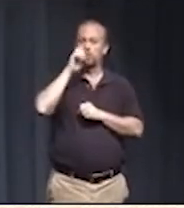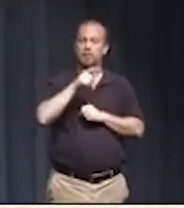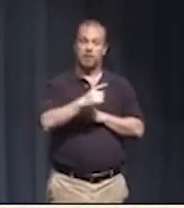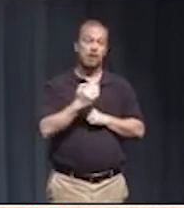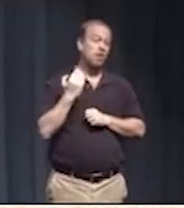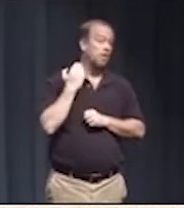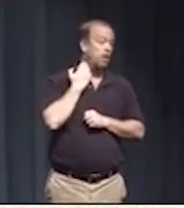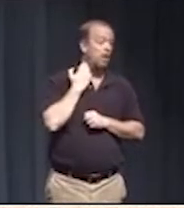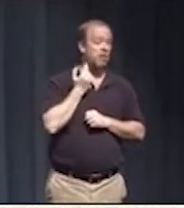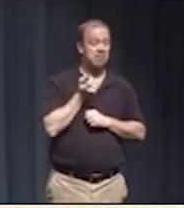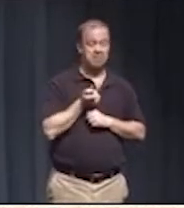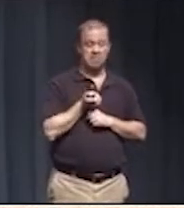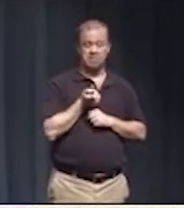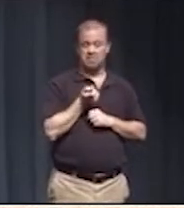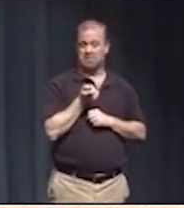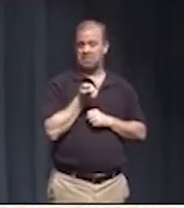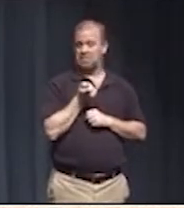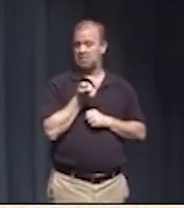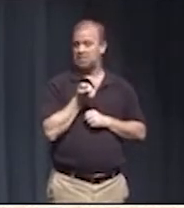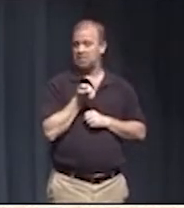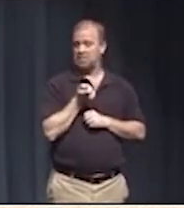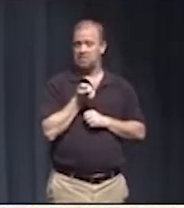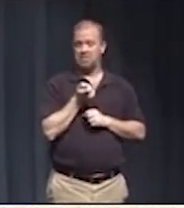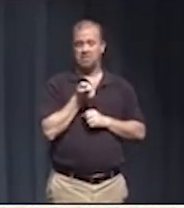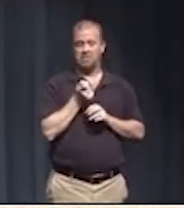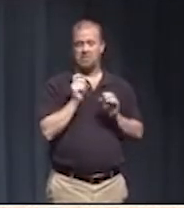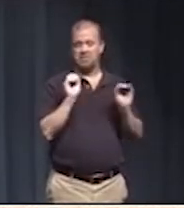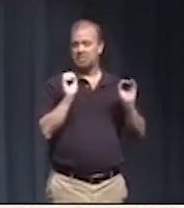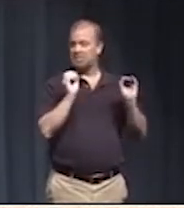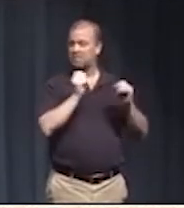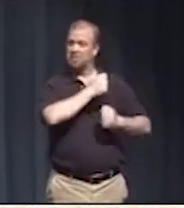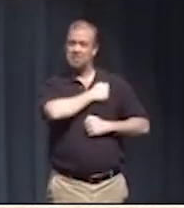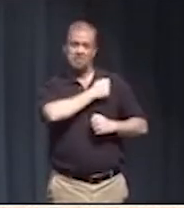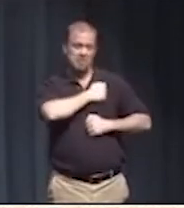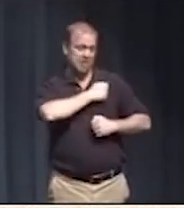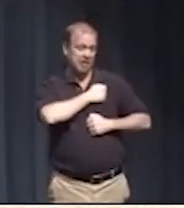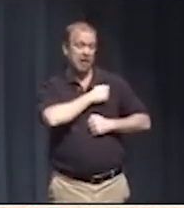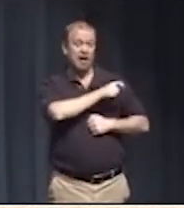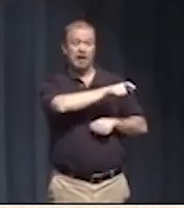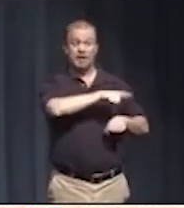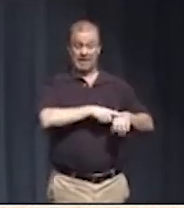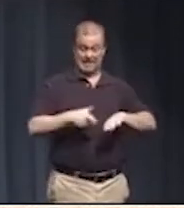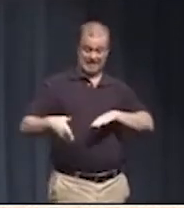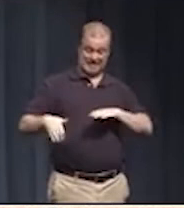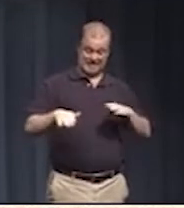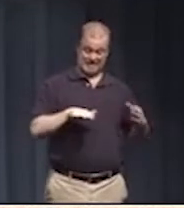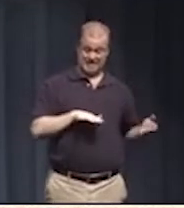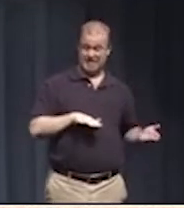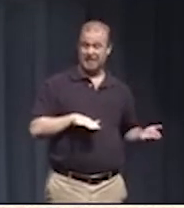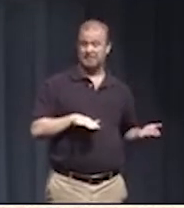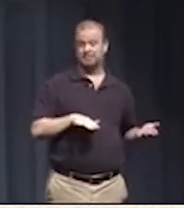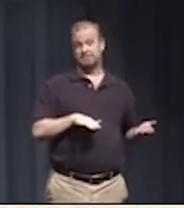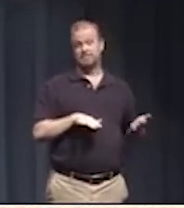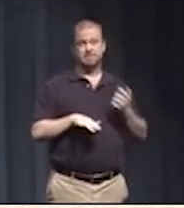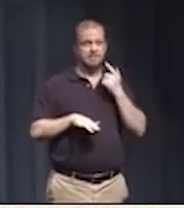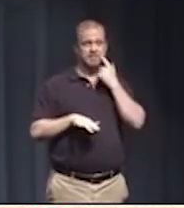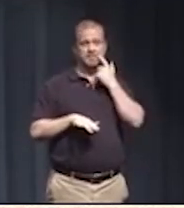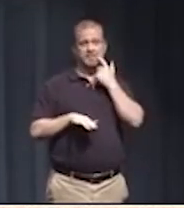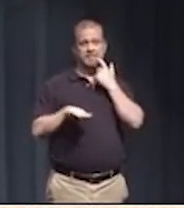had next to no military whatsoever. By the time she died, the